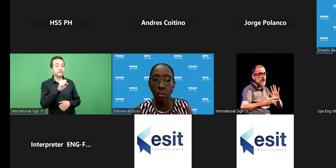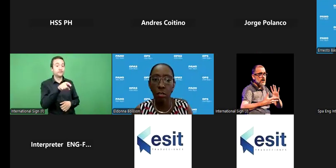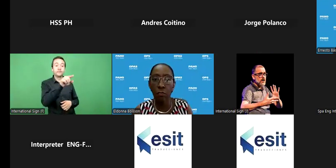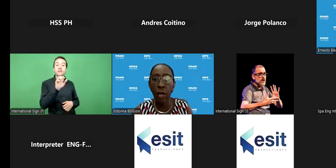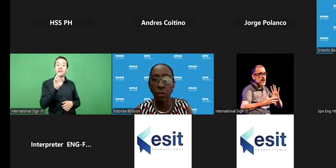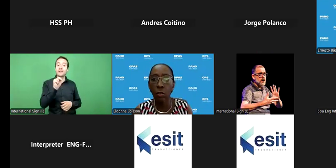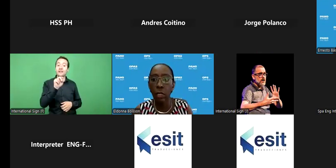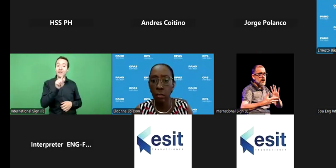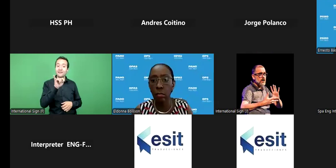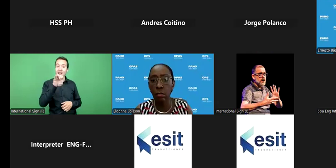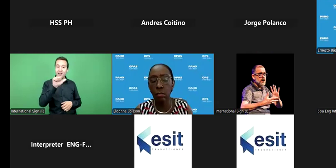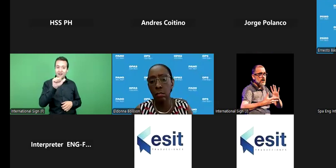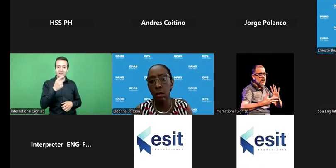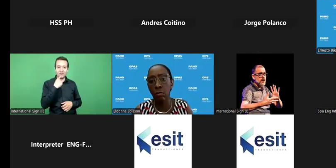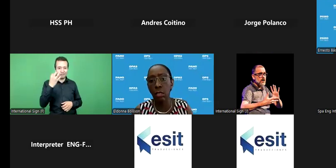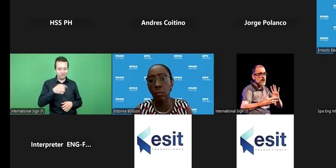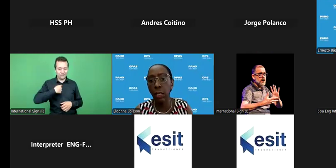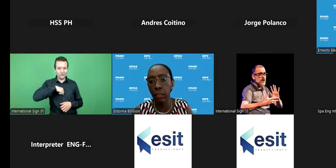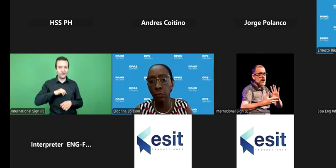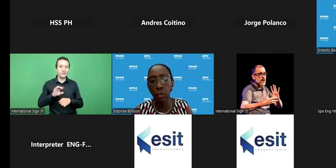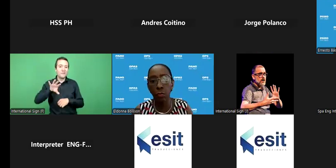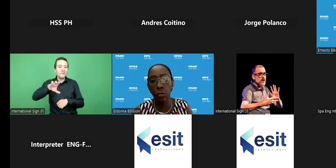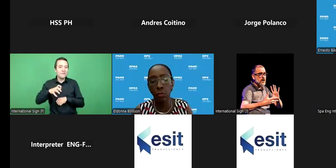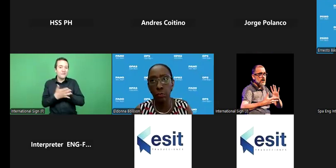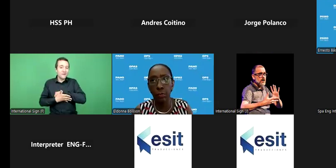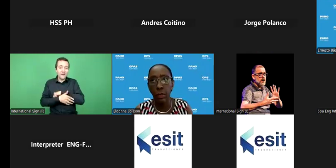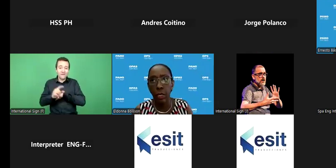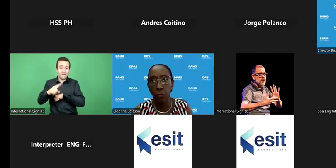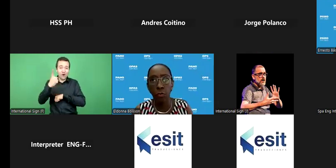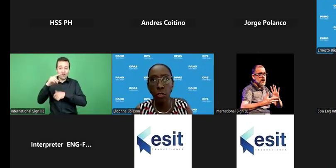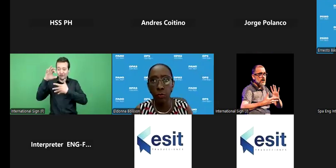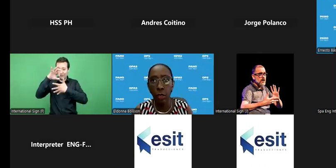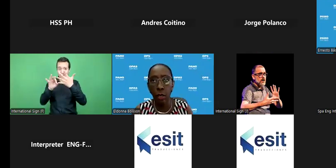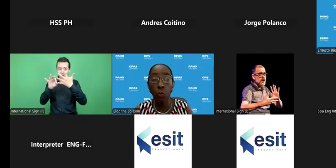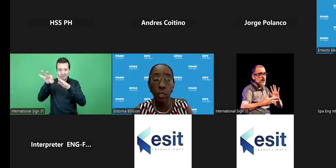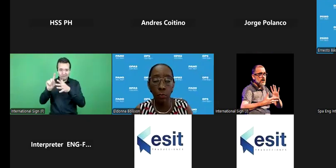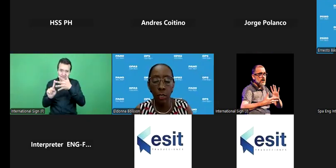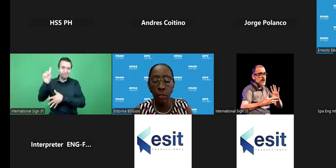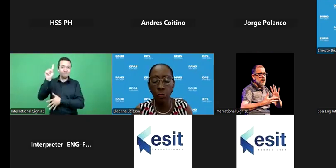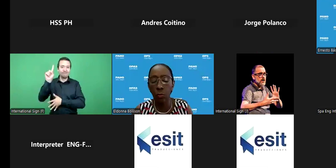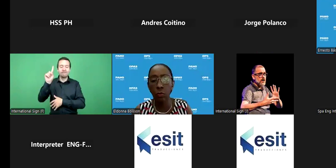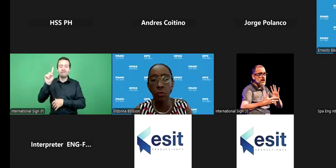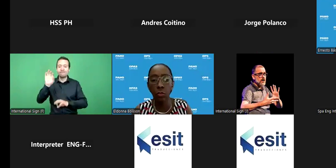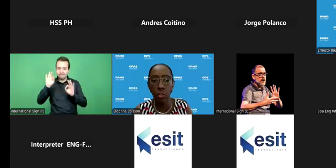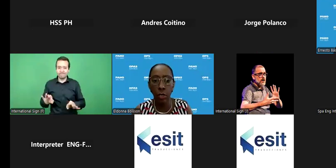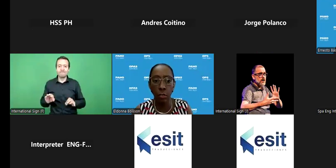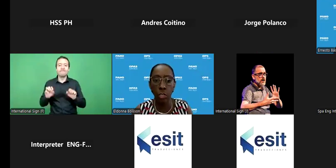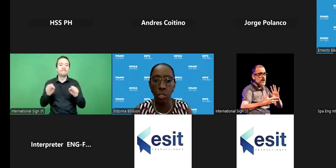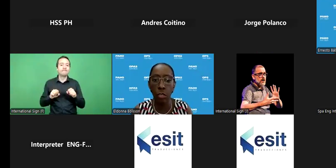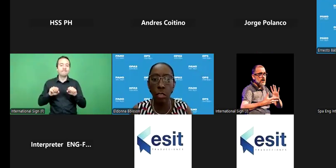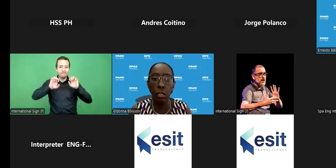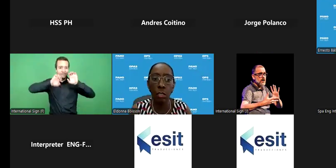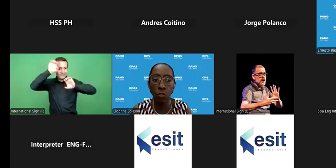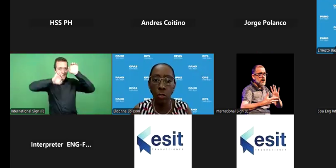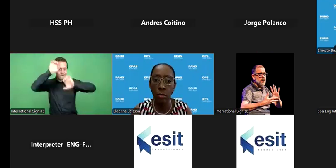they learned a lot of valuable lessons as to how they could apply the framework for how we could apply the framework for future